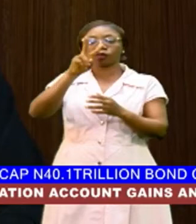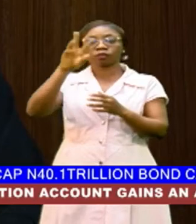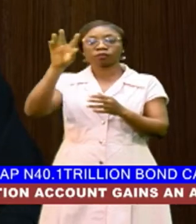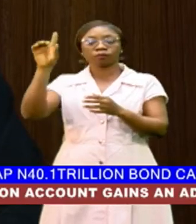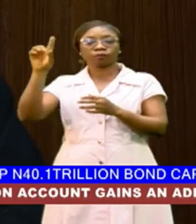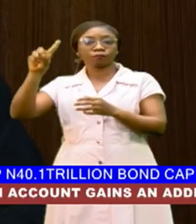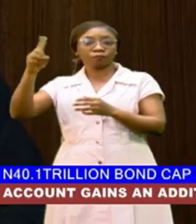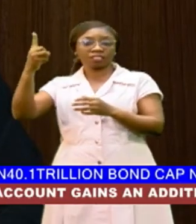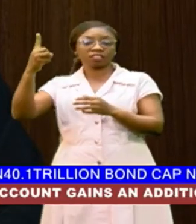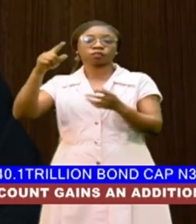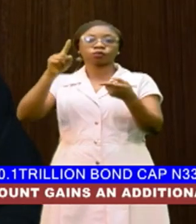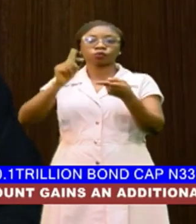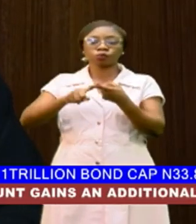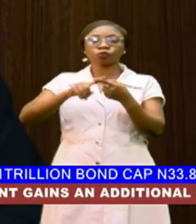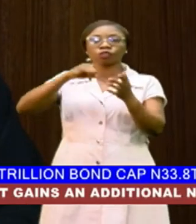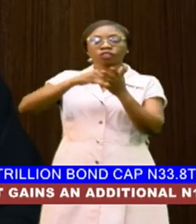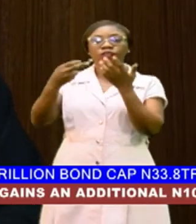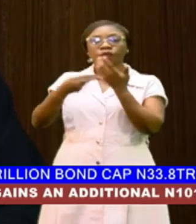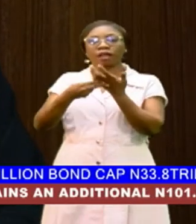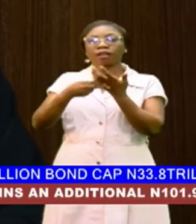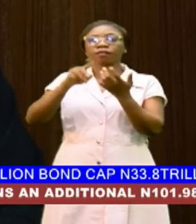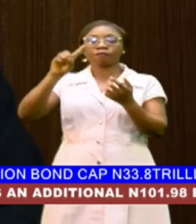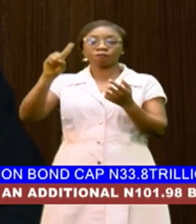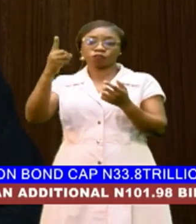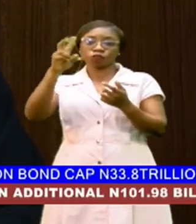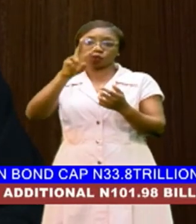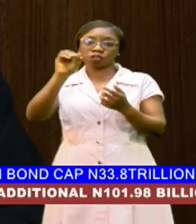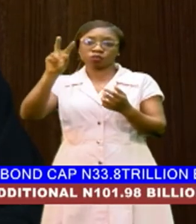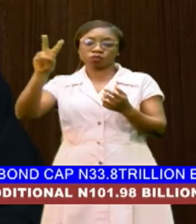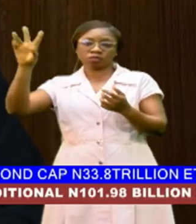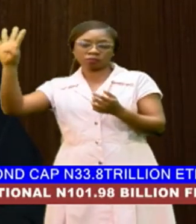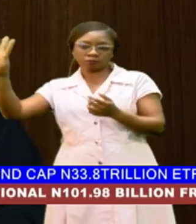January 4th, 2024.